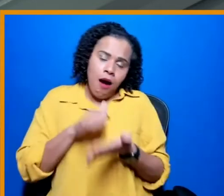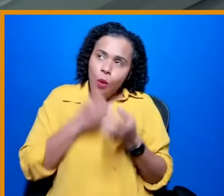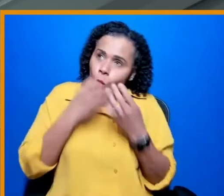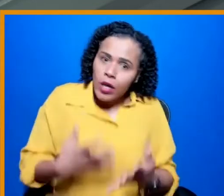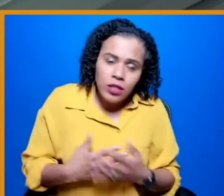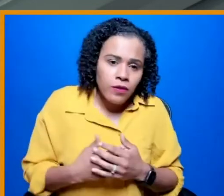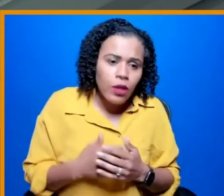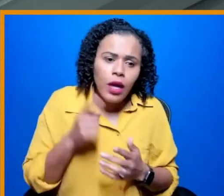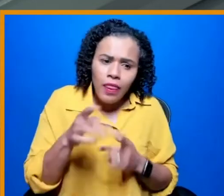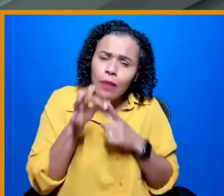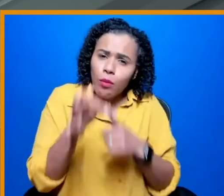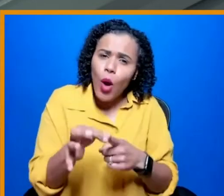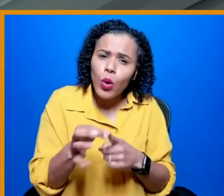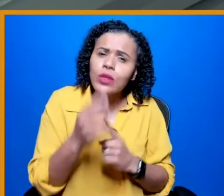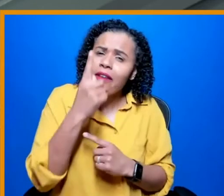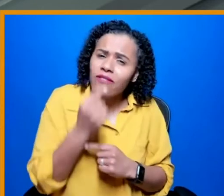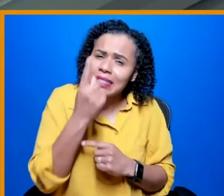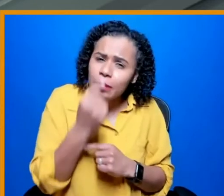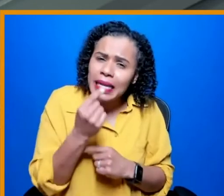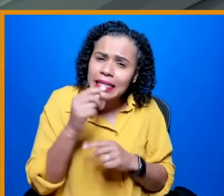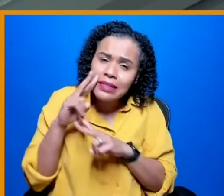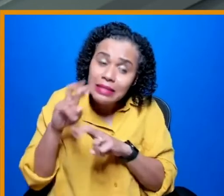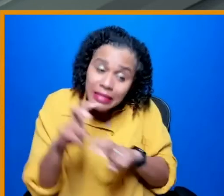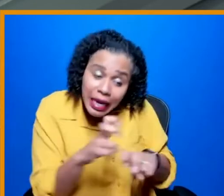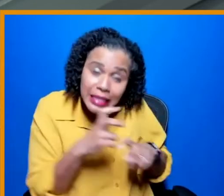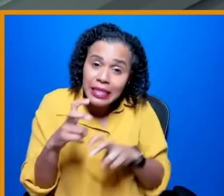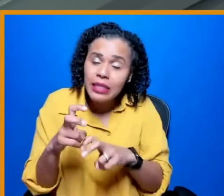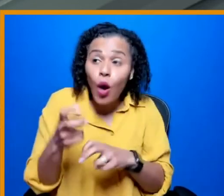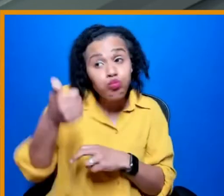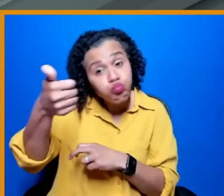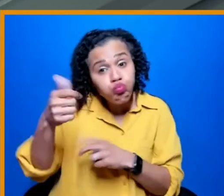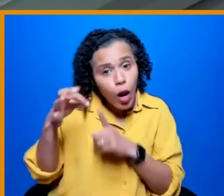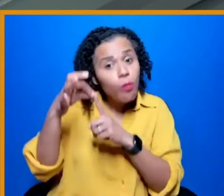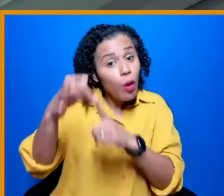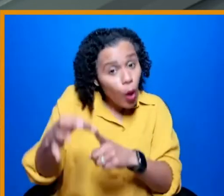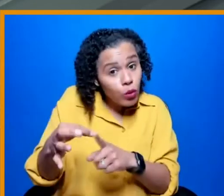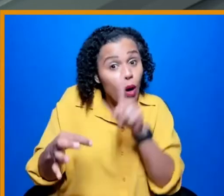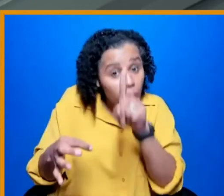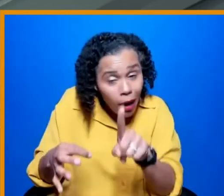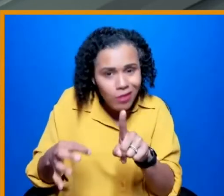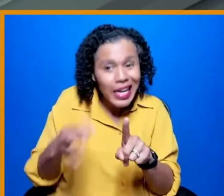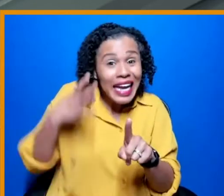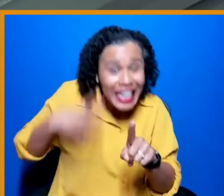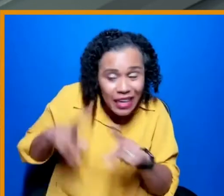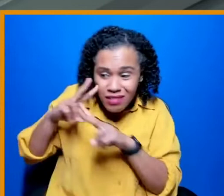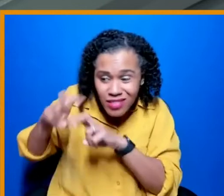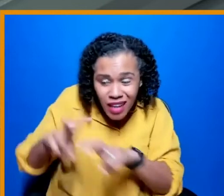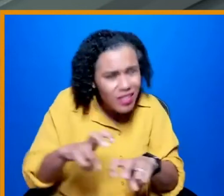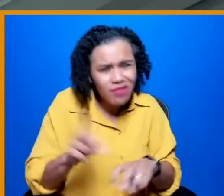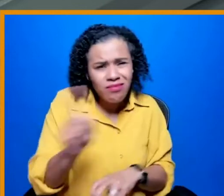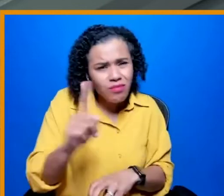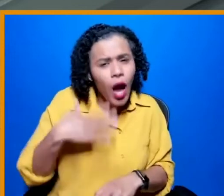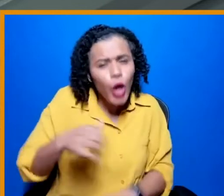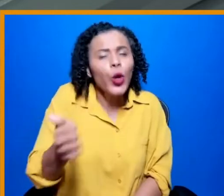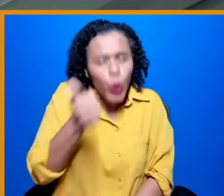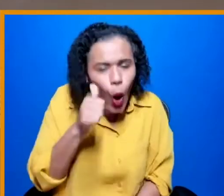and I think that's an excellent proposal. But I can tell you, conference, that it works. Please support the motion. Thank